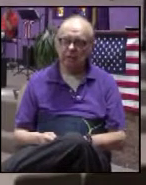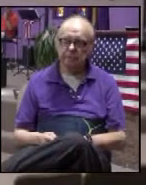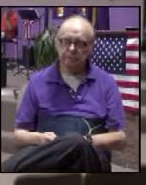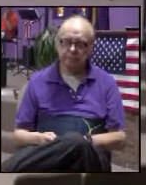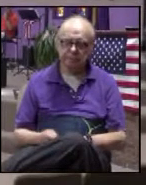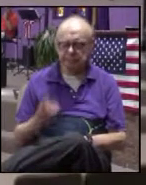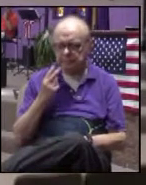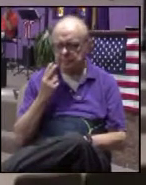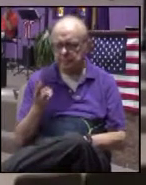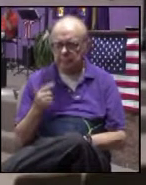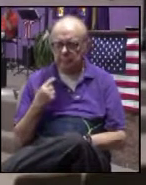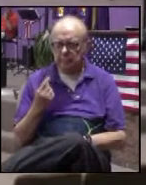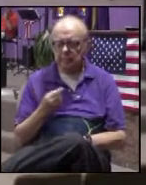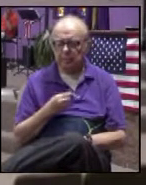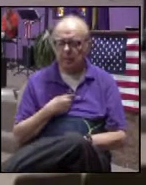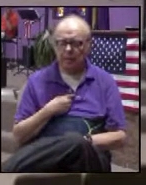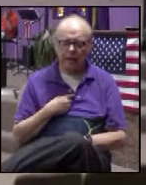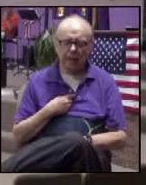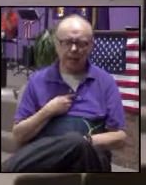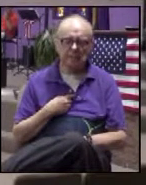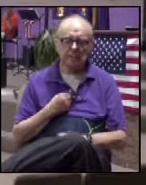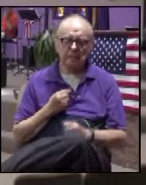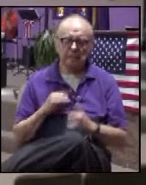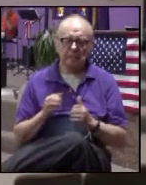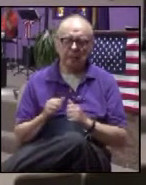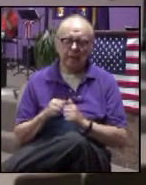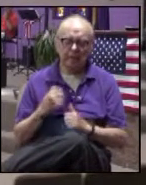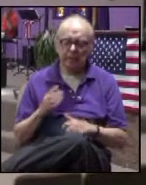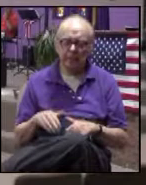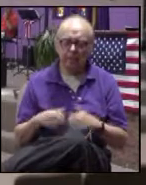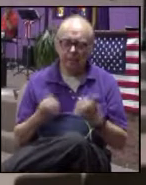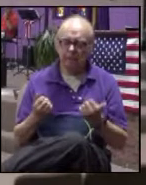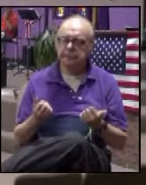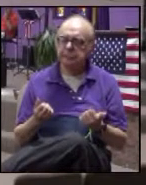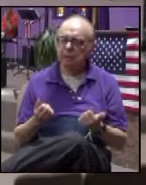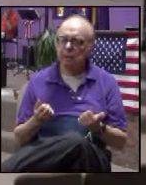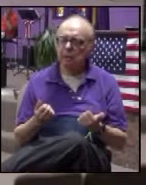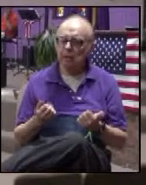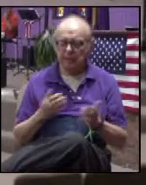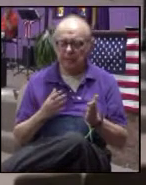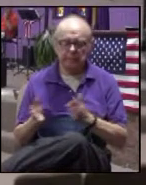You see, we all have a plan in our life. Most of us do, right?